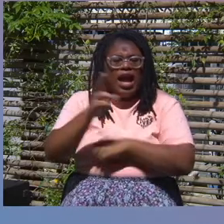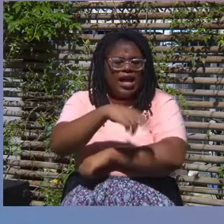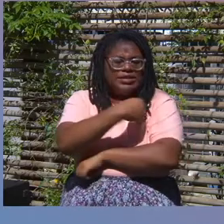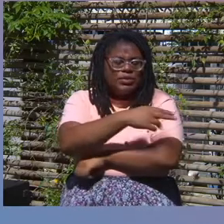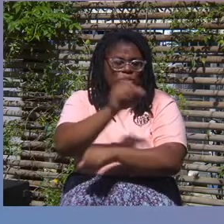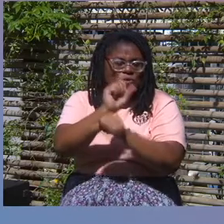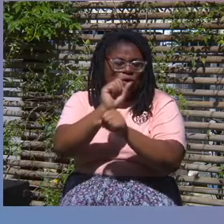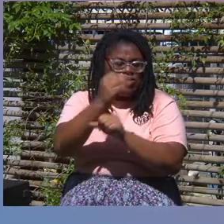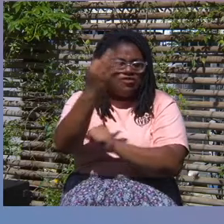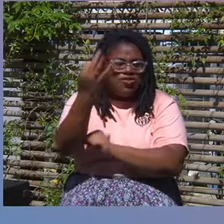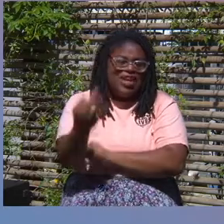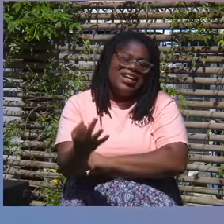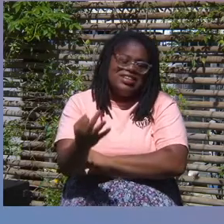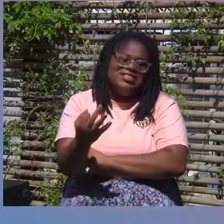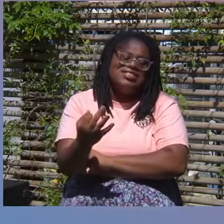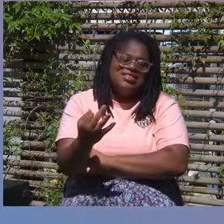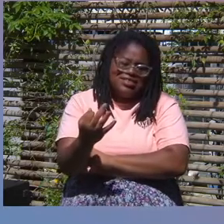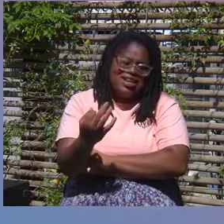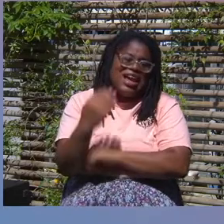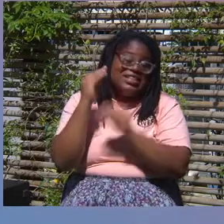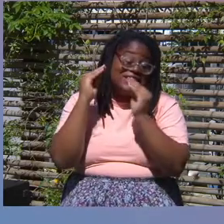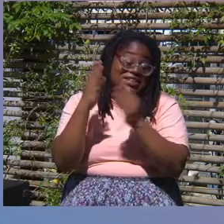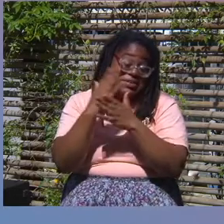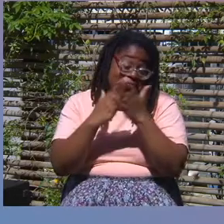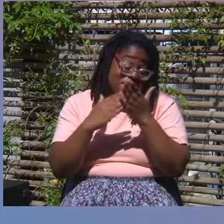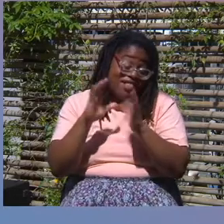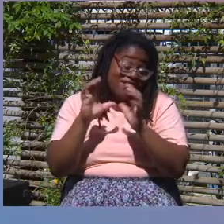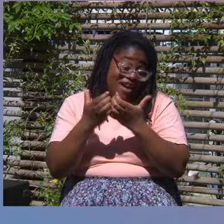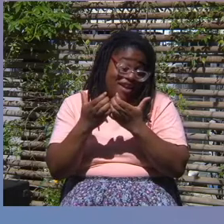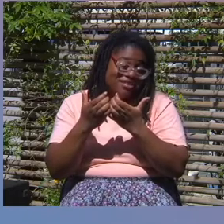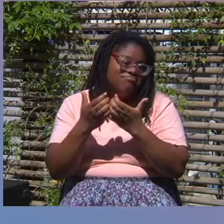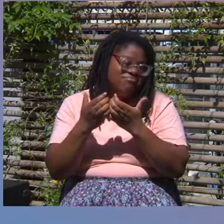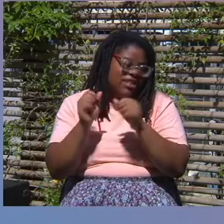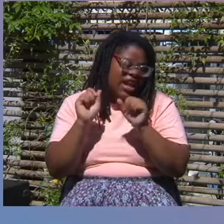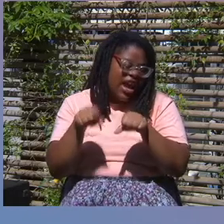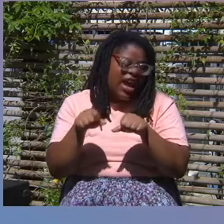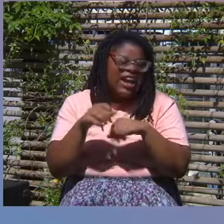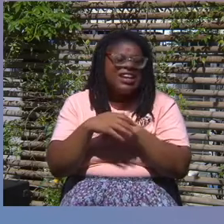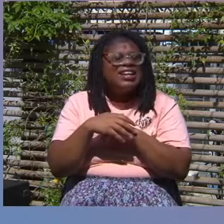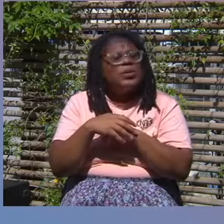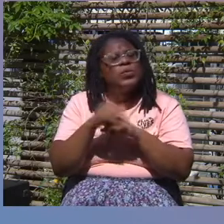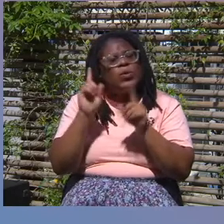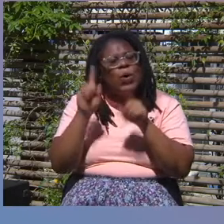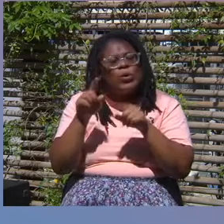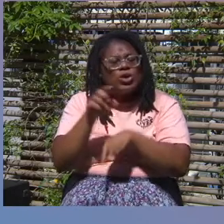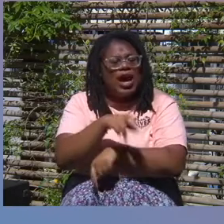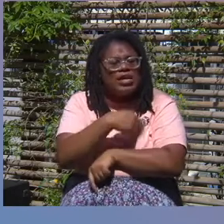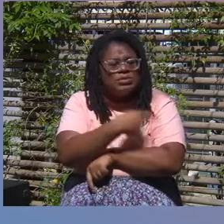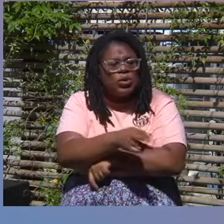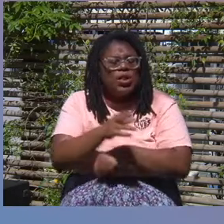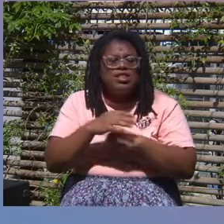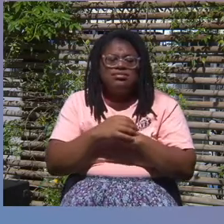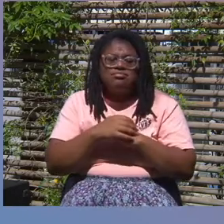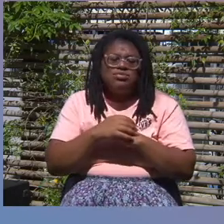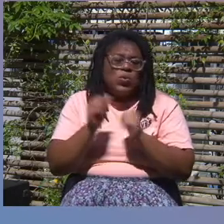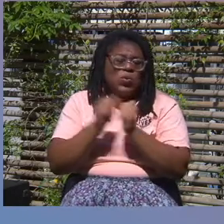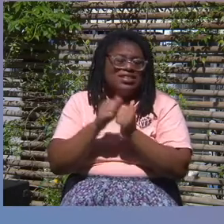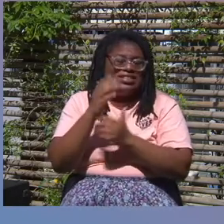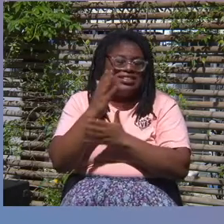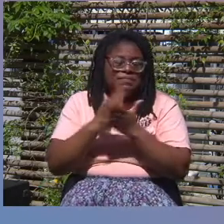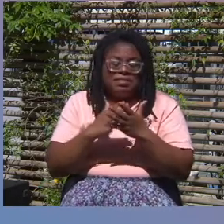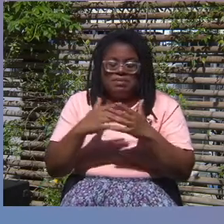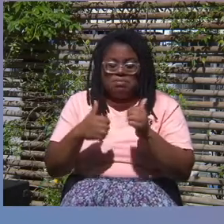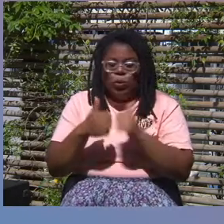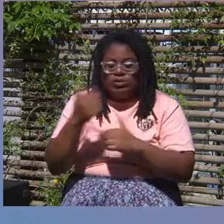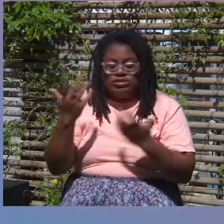workers every Friday. I taught some of the classes as much as I could, and we would go into the hospitals with some of the